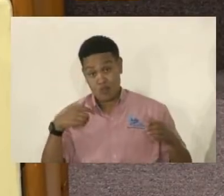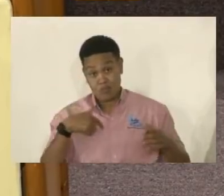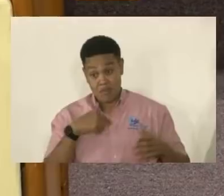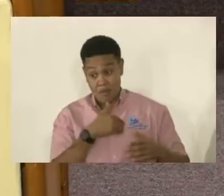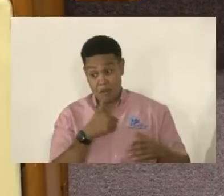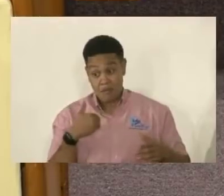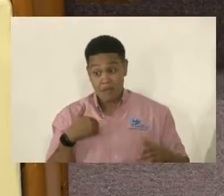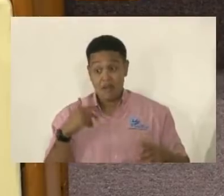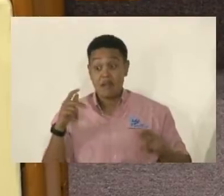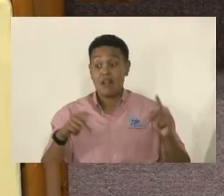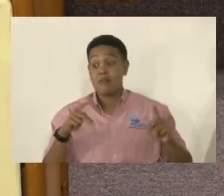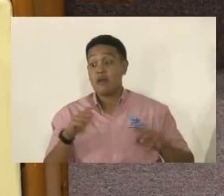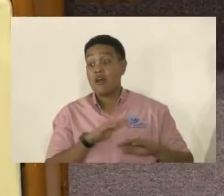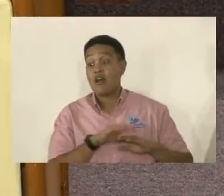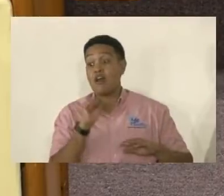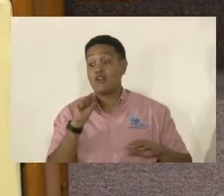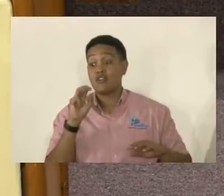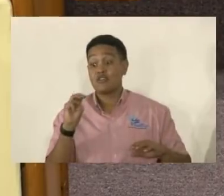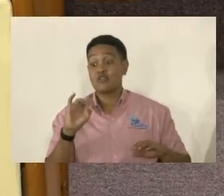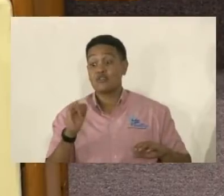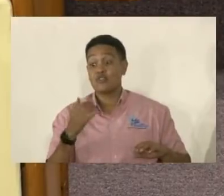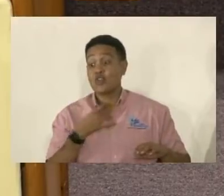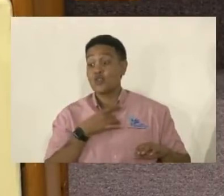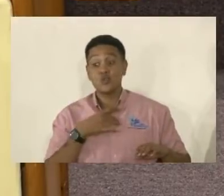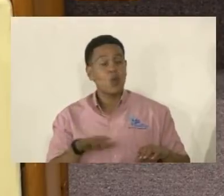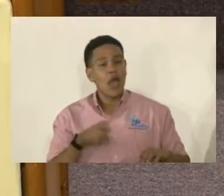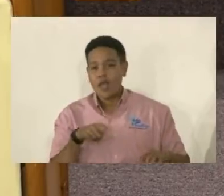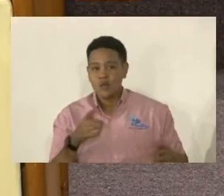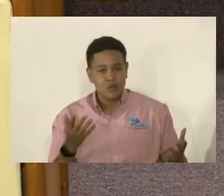The people on social media just don't like you guys.